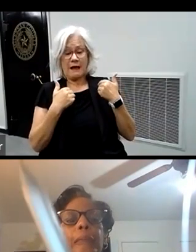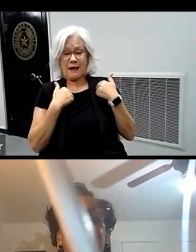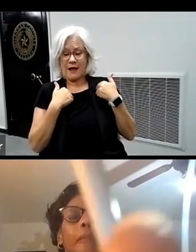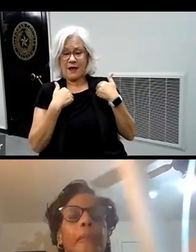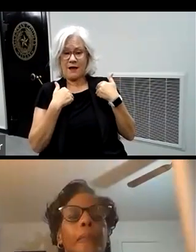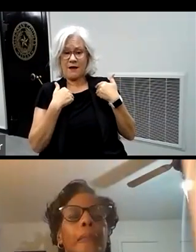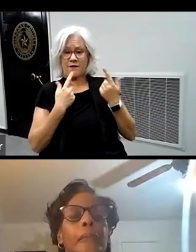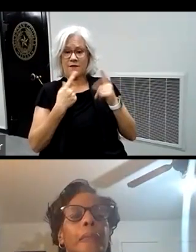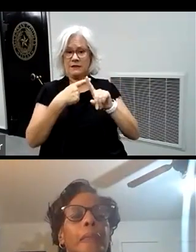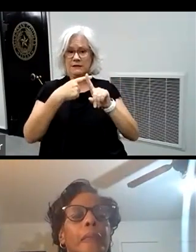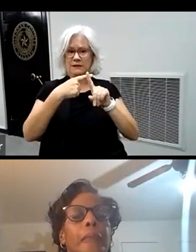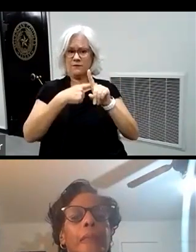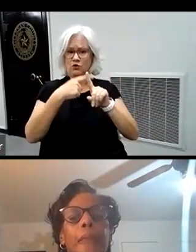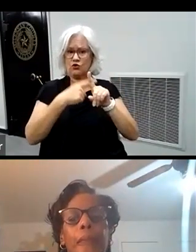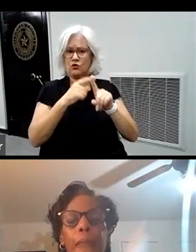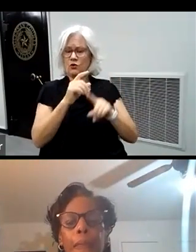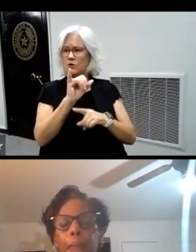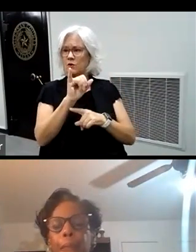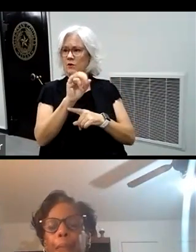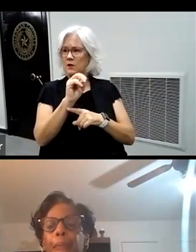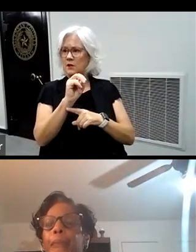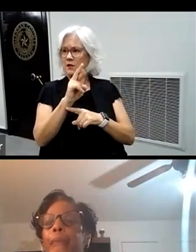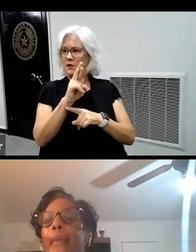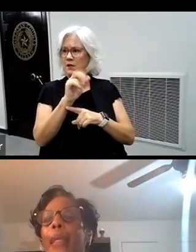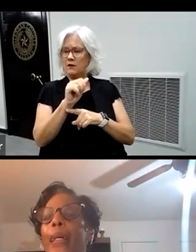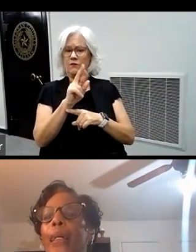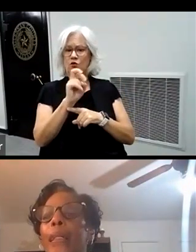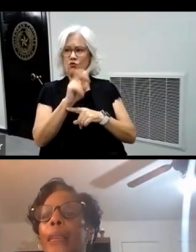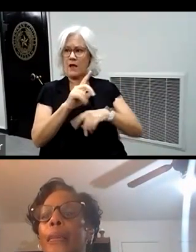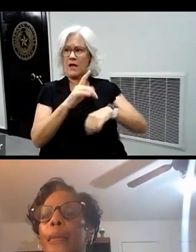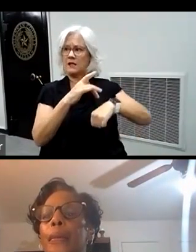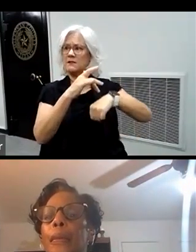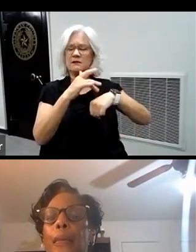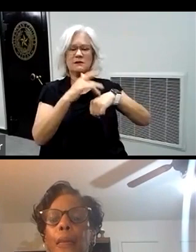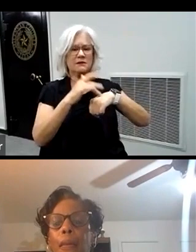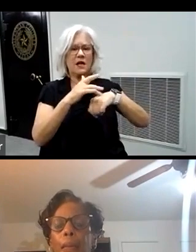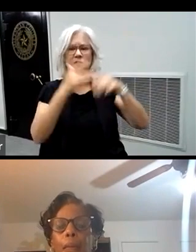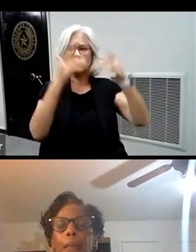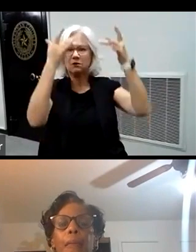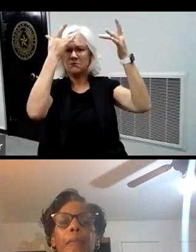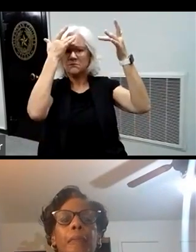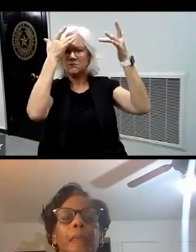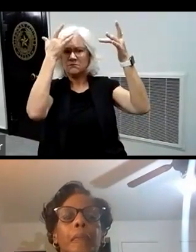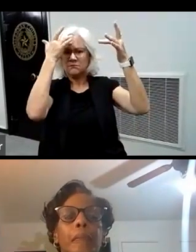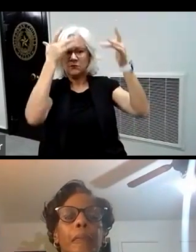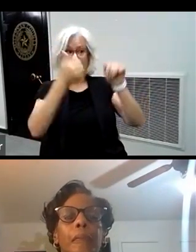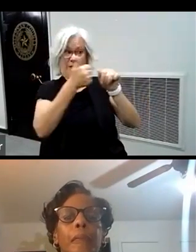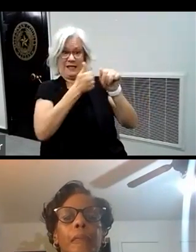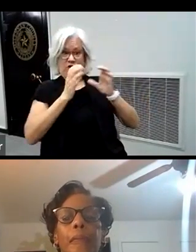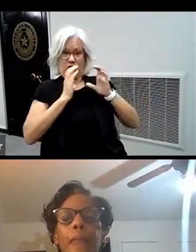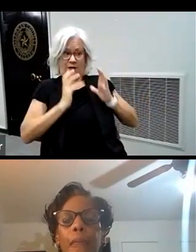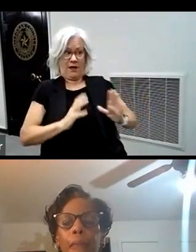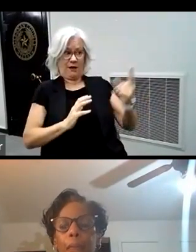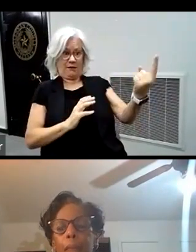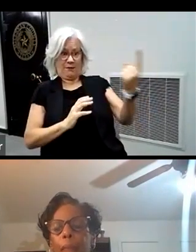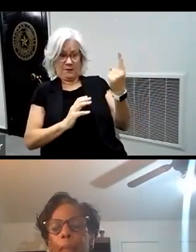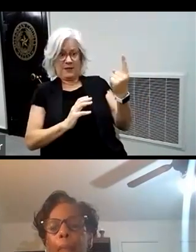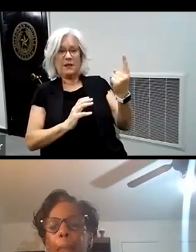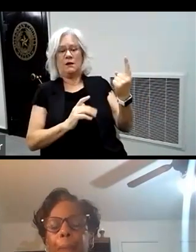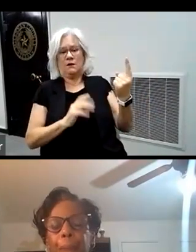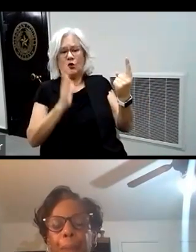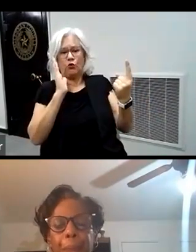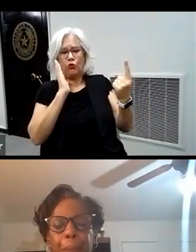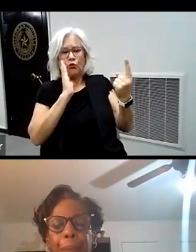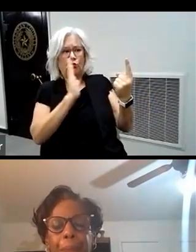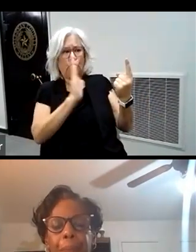temperature infrared devices that we take a temperature reading of every client before they enter our office.